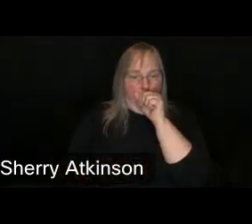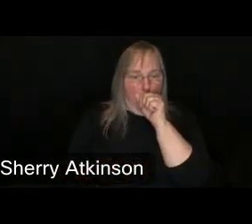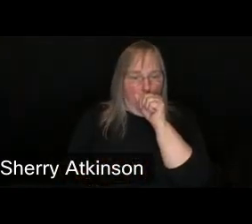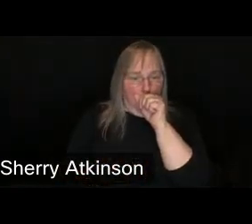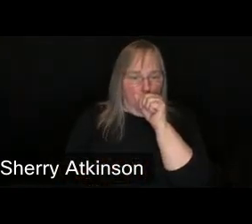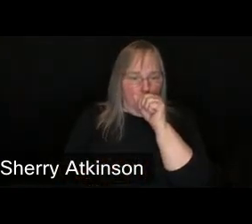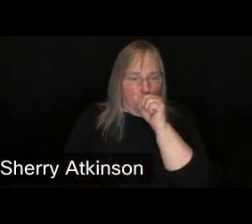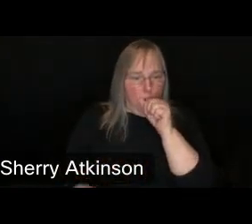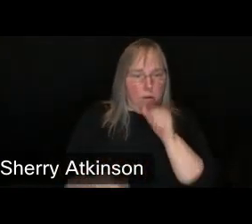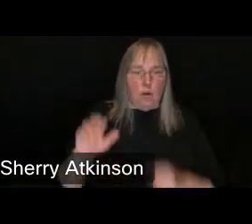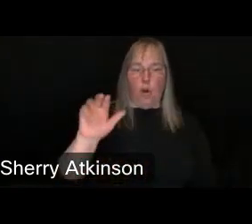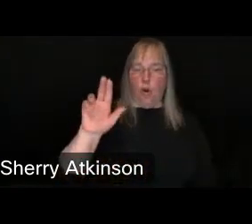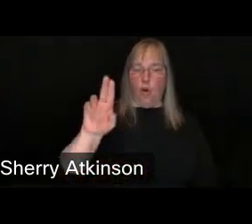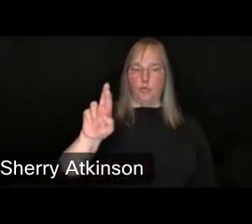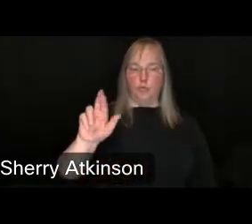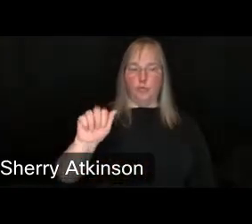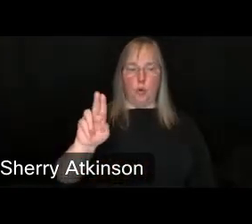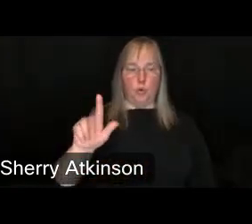Raul?